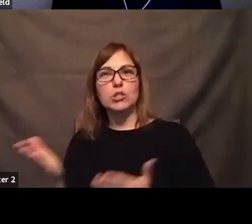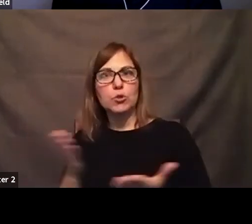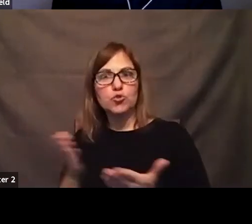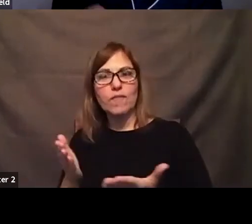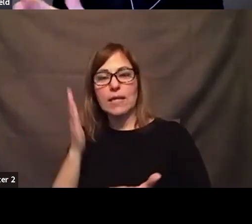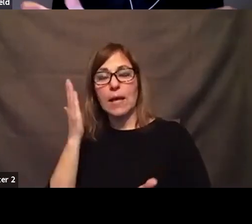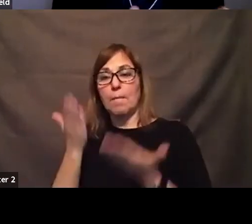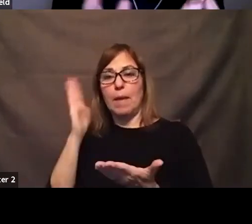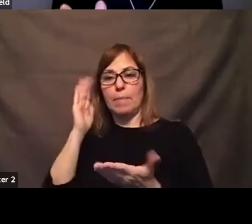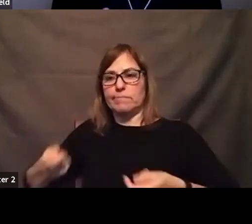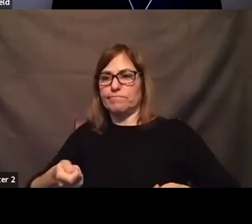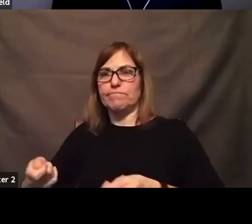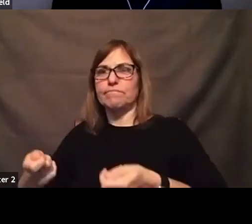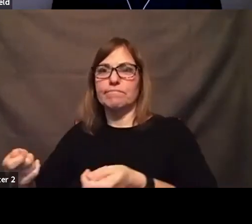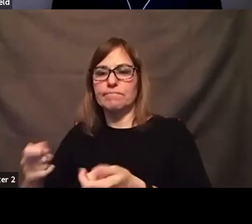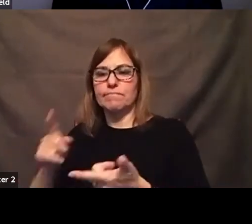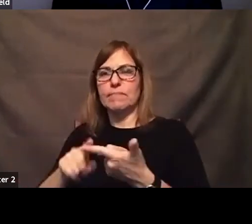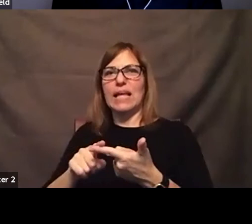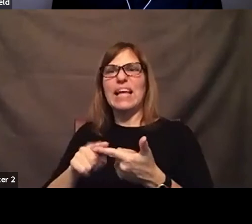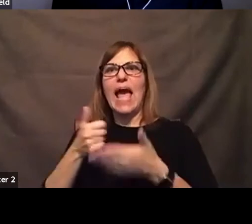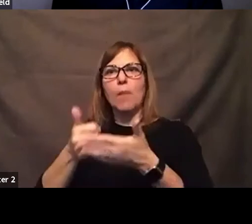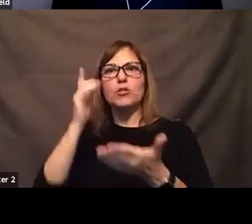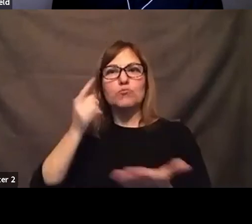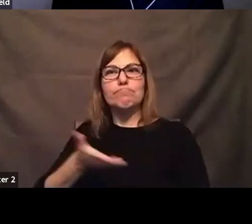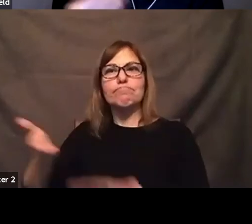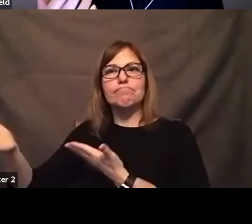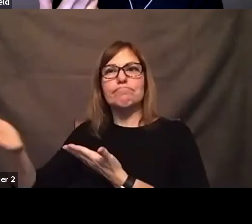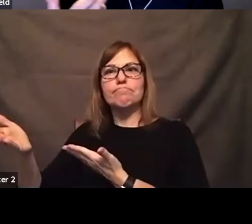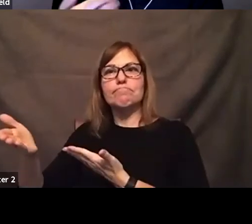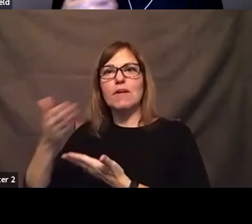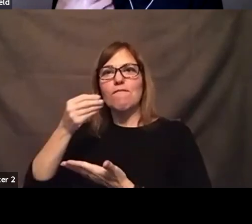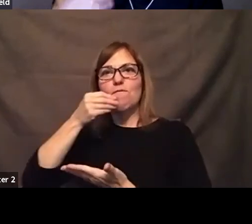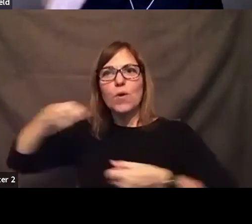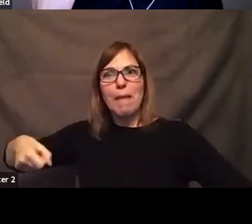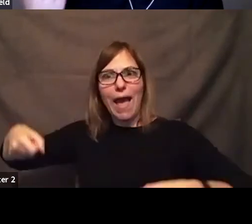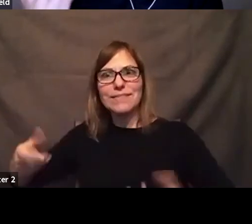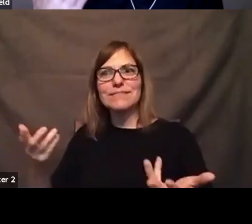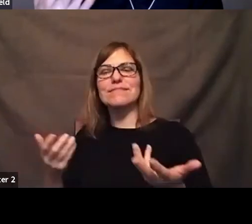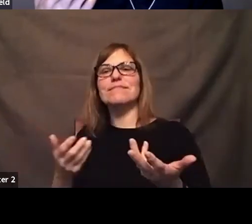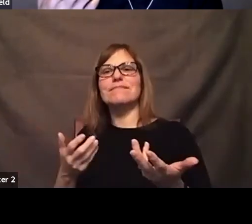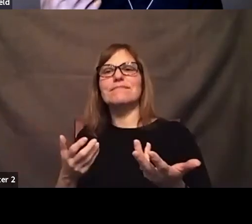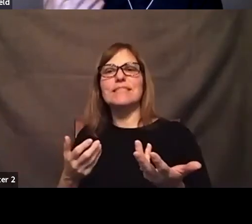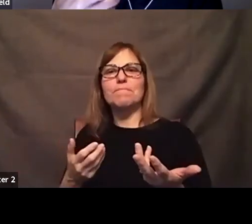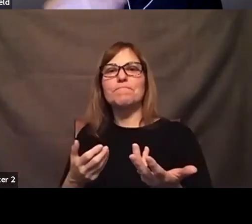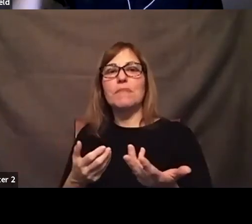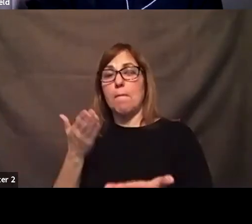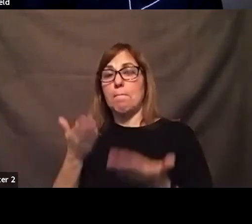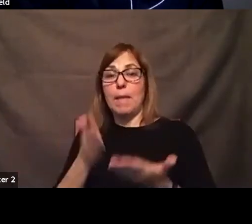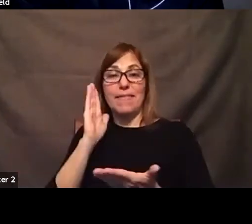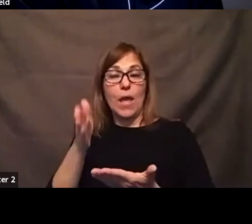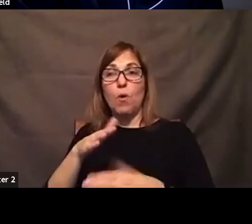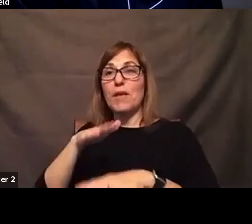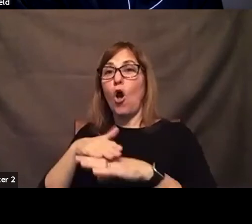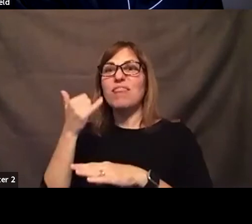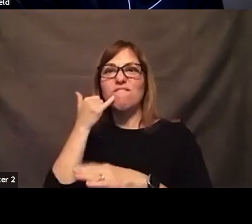door, helping carry groceries or something like that. They may even just be doing on the phone customer service for people who are in